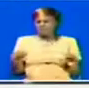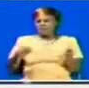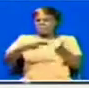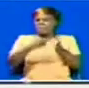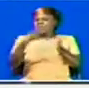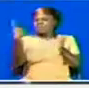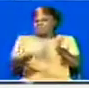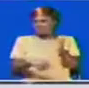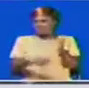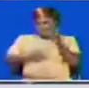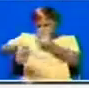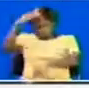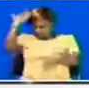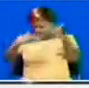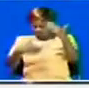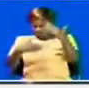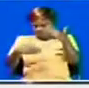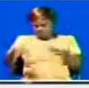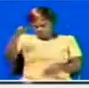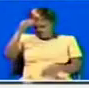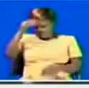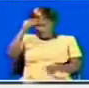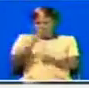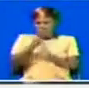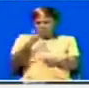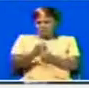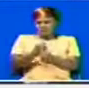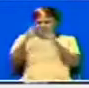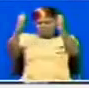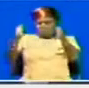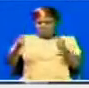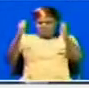means university academic staff will be on strike forever.